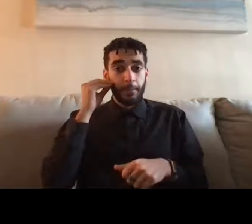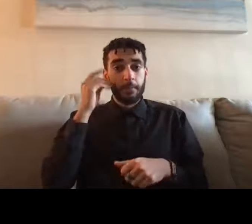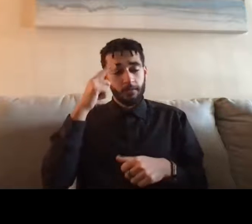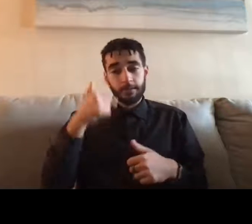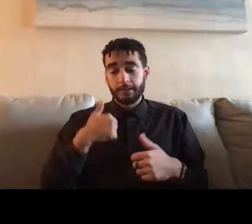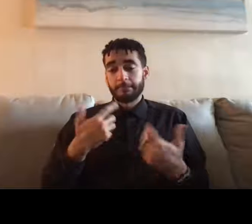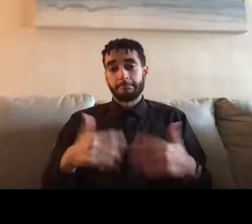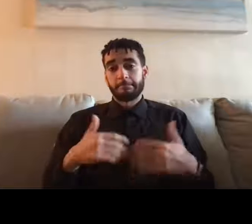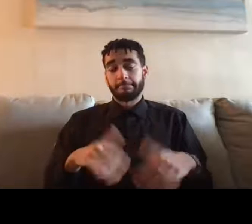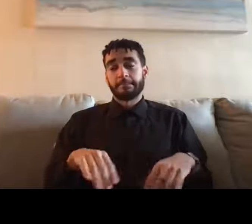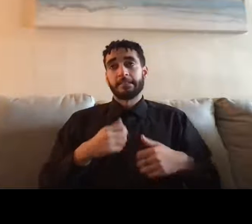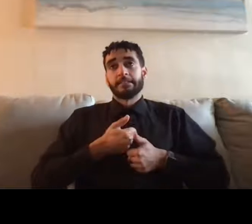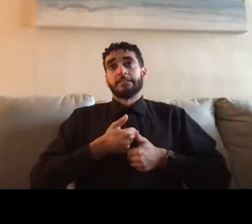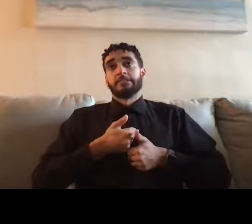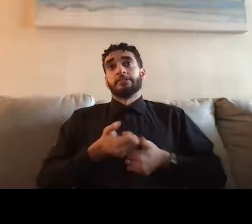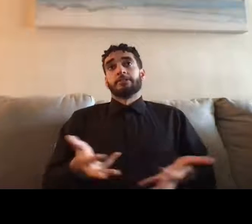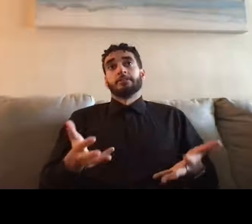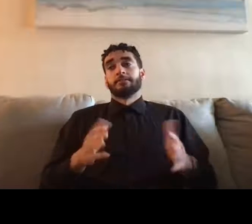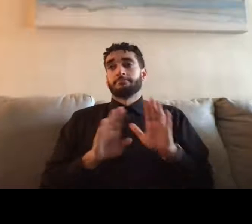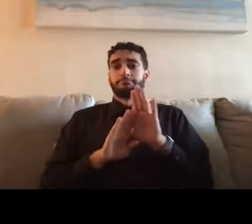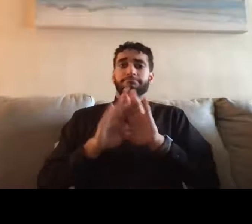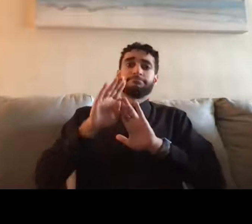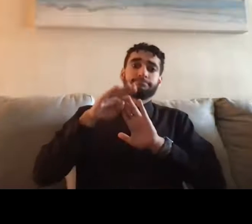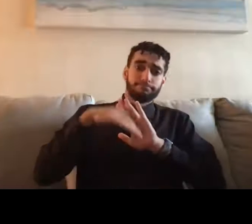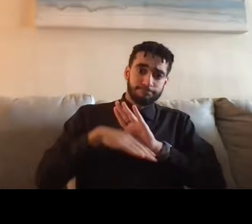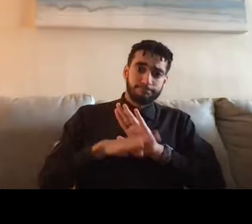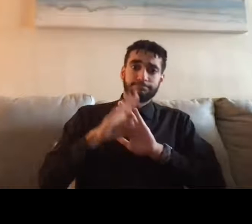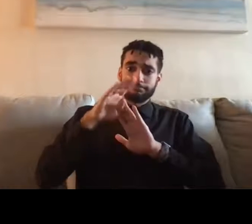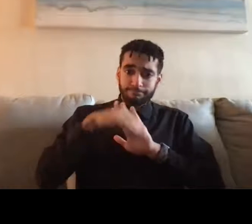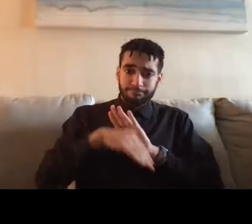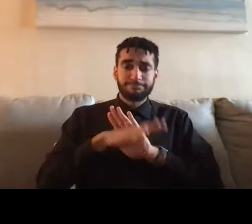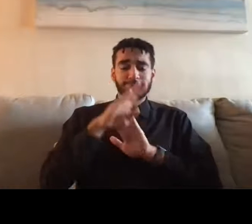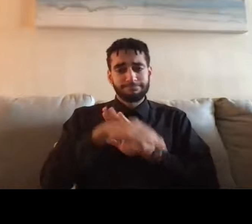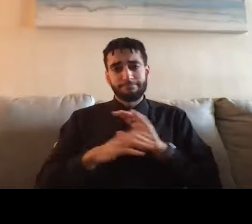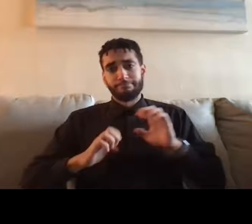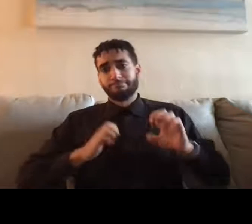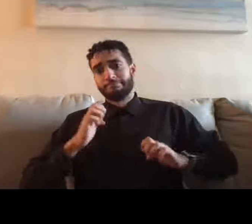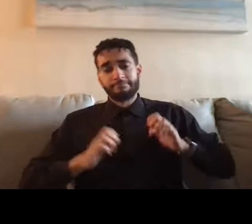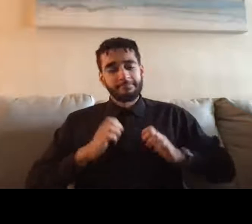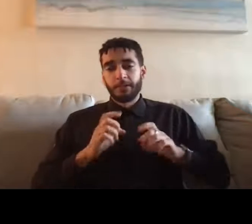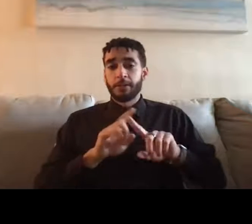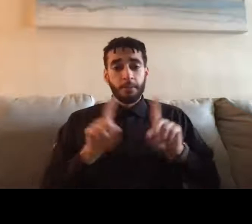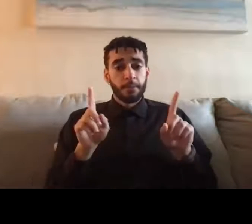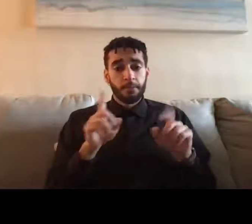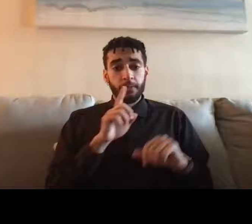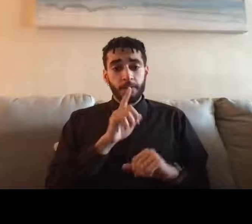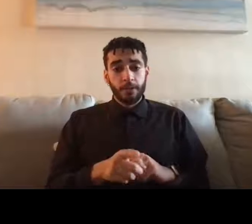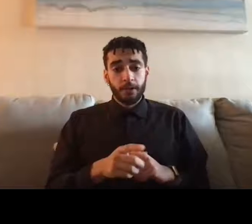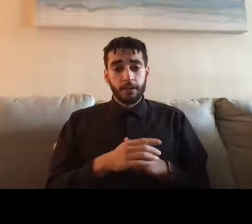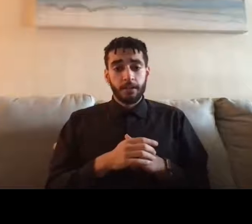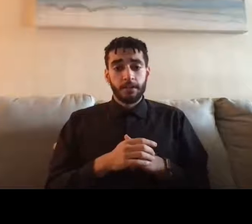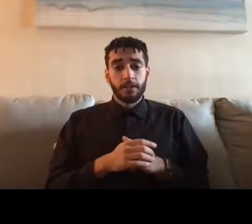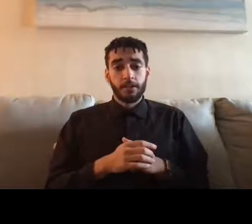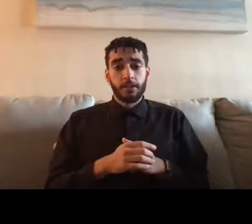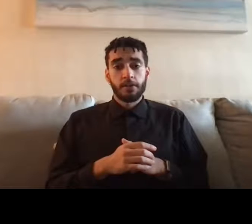and always full of ups and downs and emotional. But as I said, and I think arguably in the role that I've had